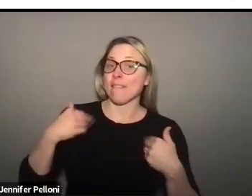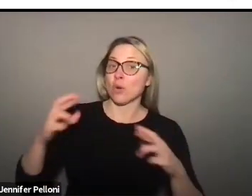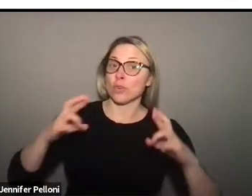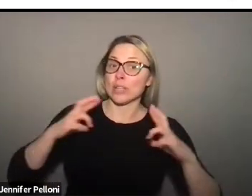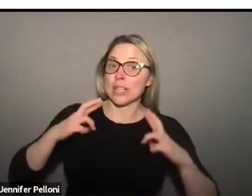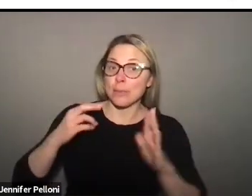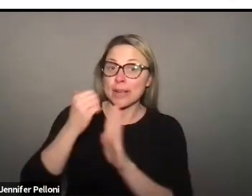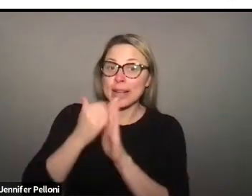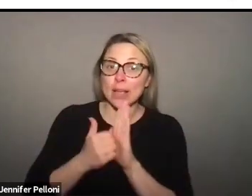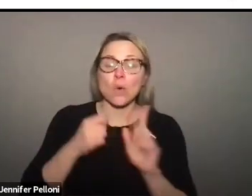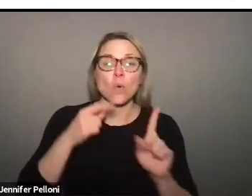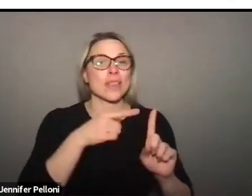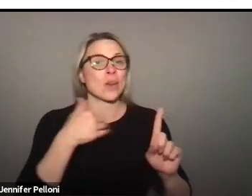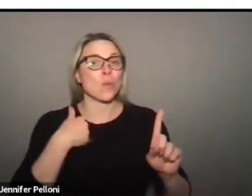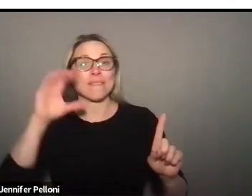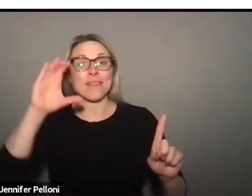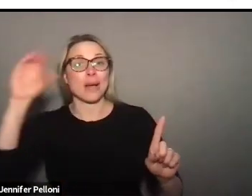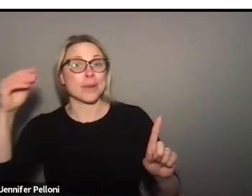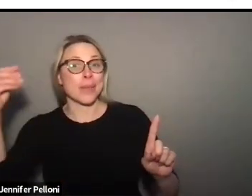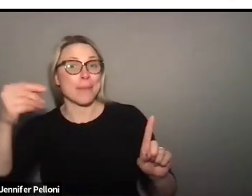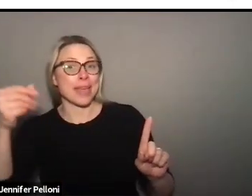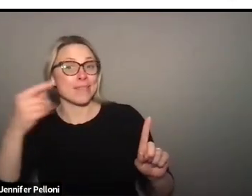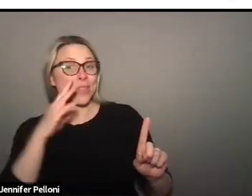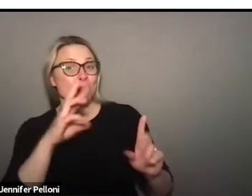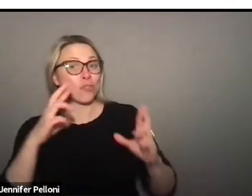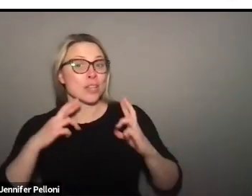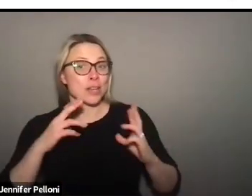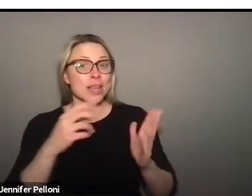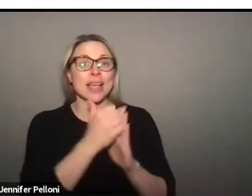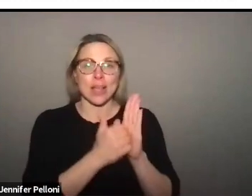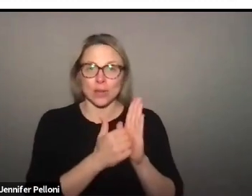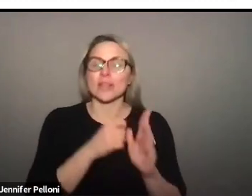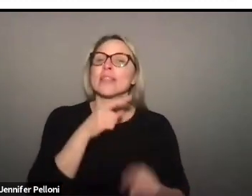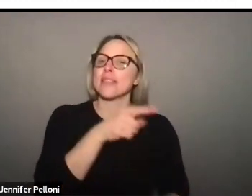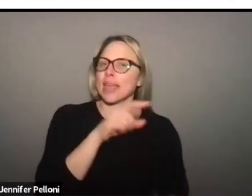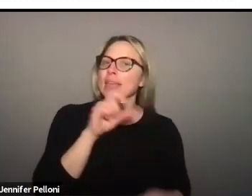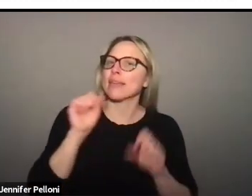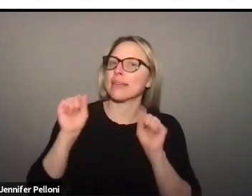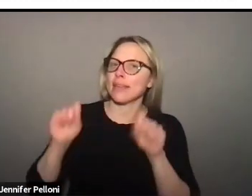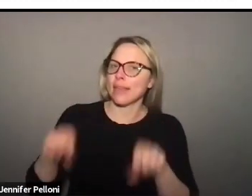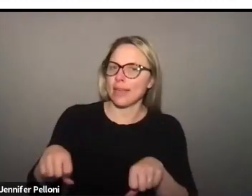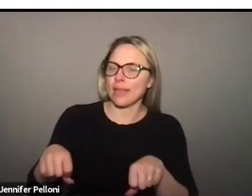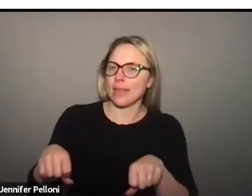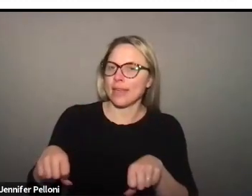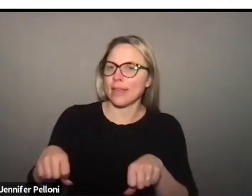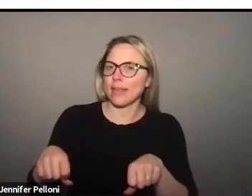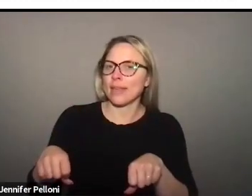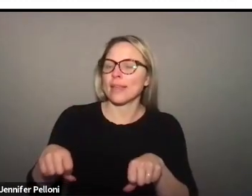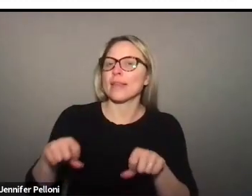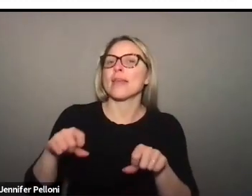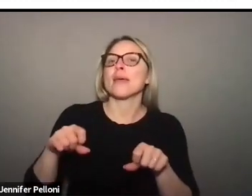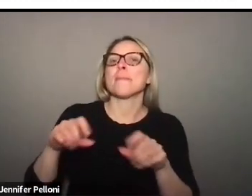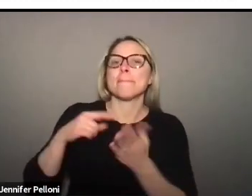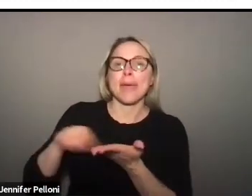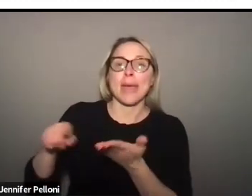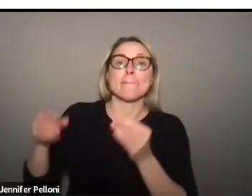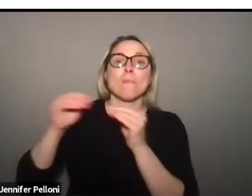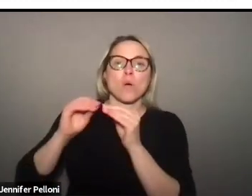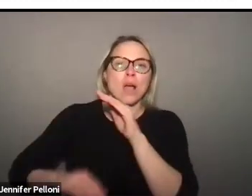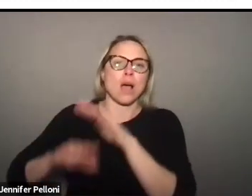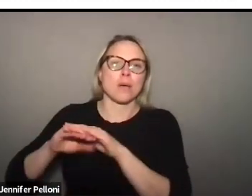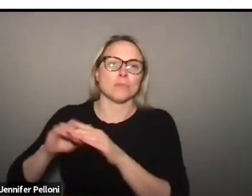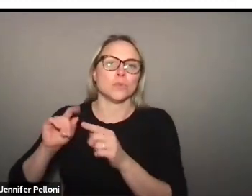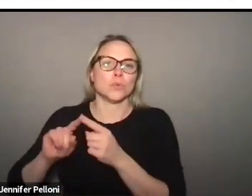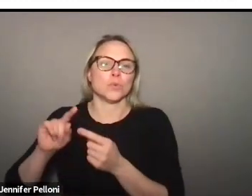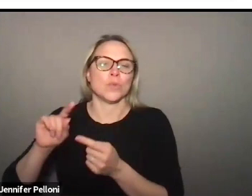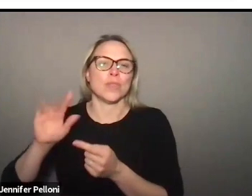their employer is not contributing to this account, they would be able to make these extra contributions up to that